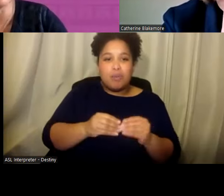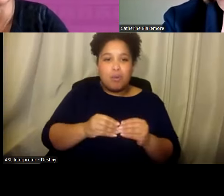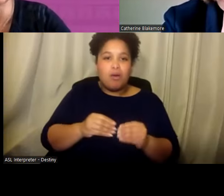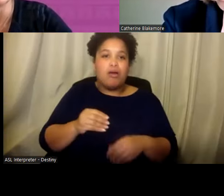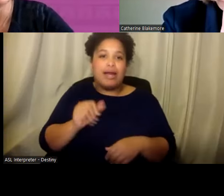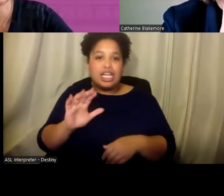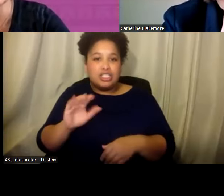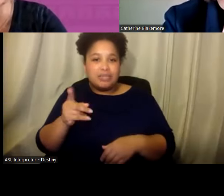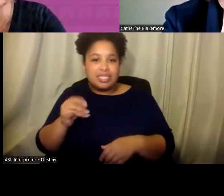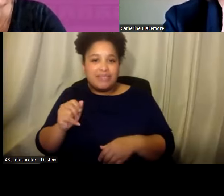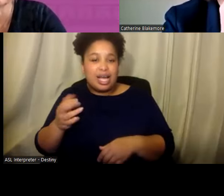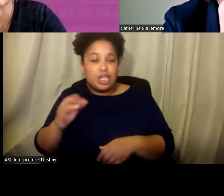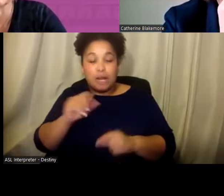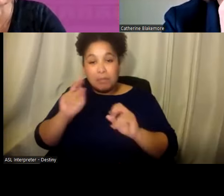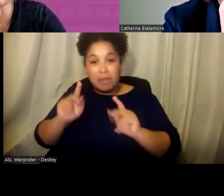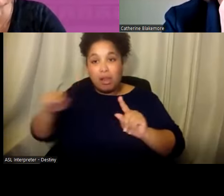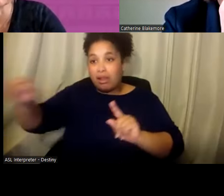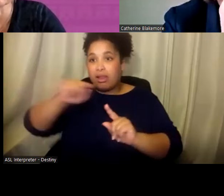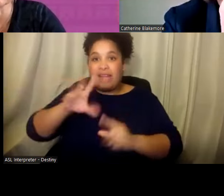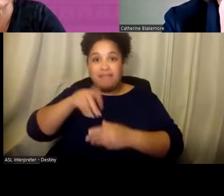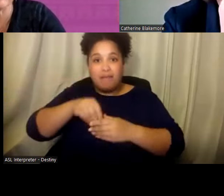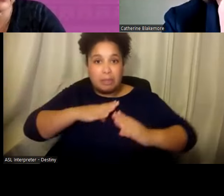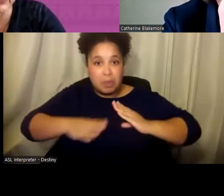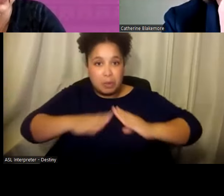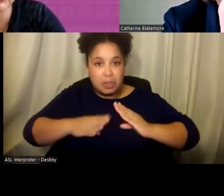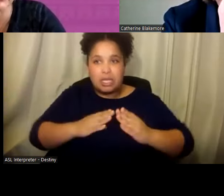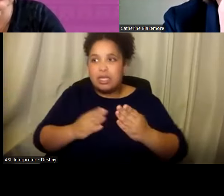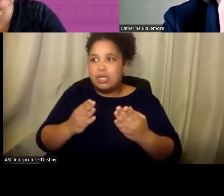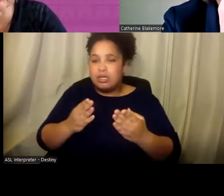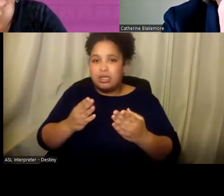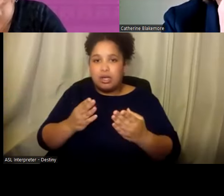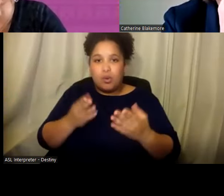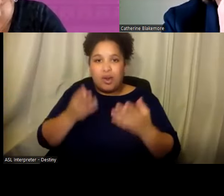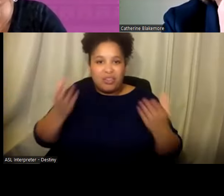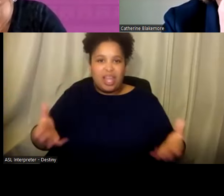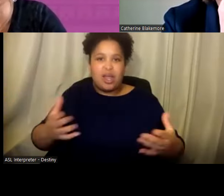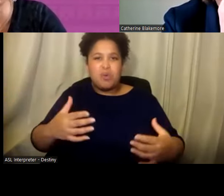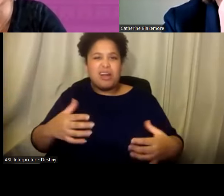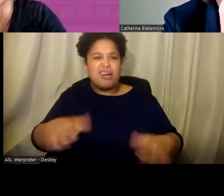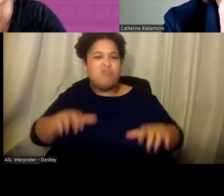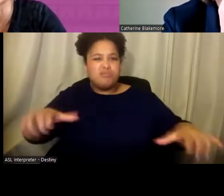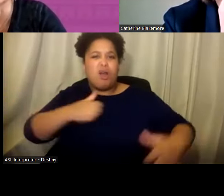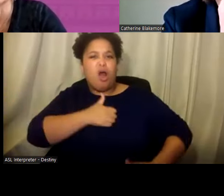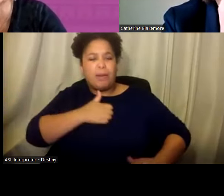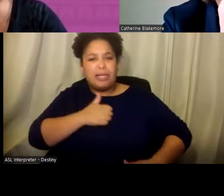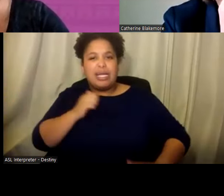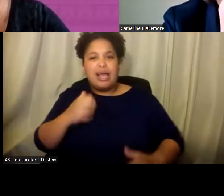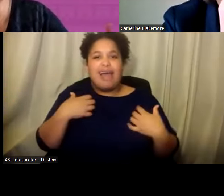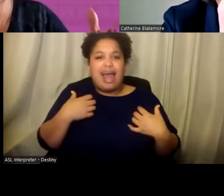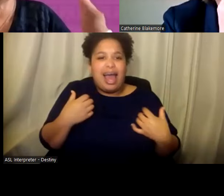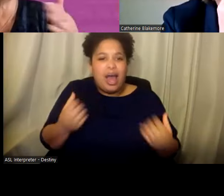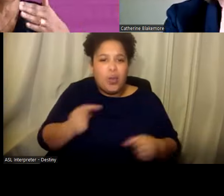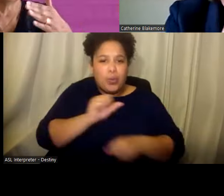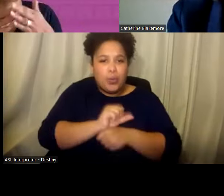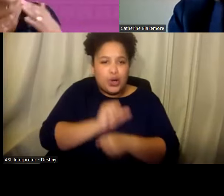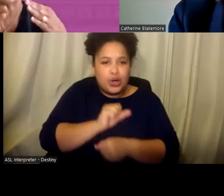in the community, who helped find a solution. So we're out there. I keep saying we're an army of promotores and community health workers. We just need to